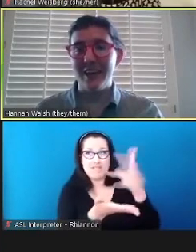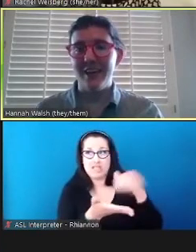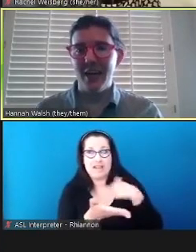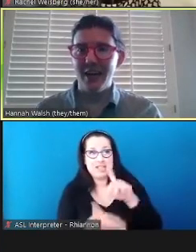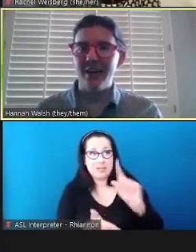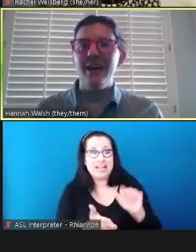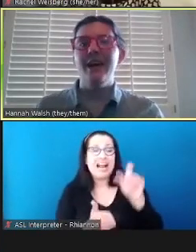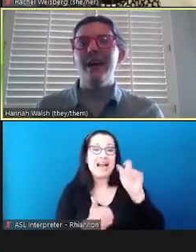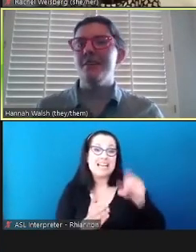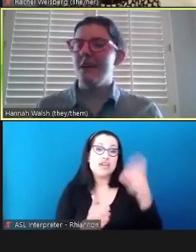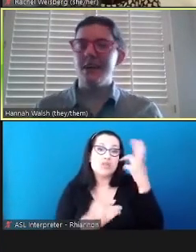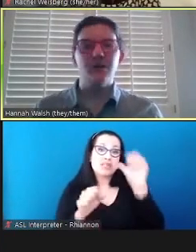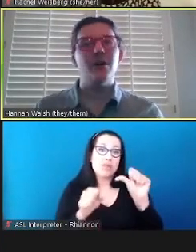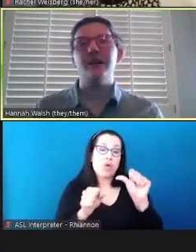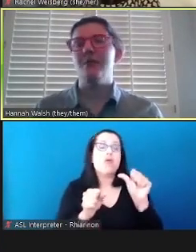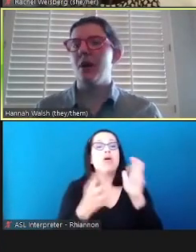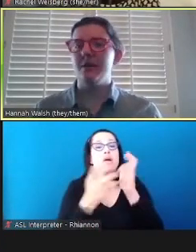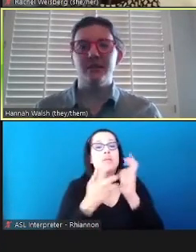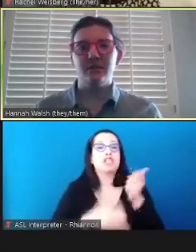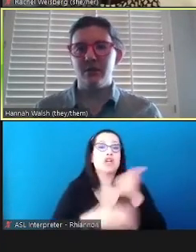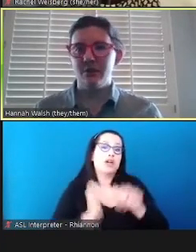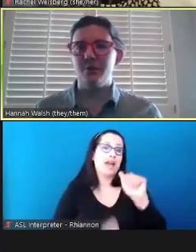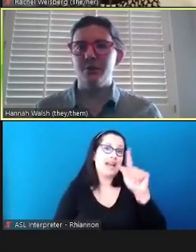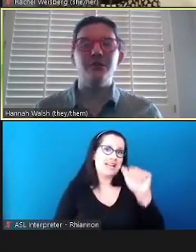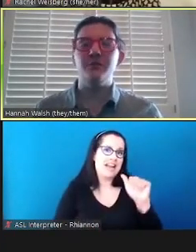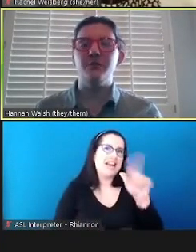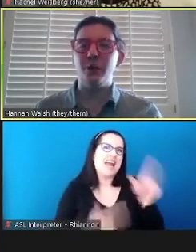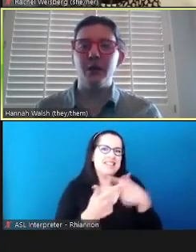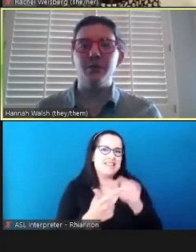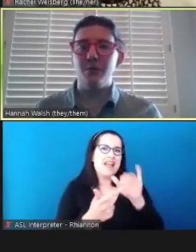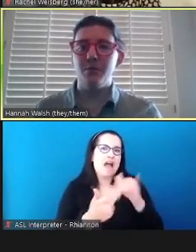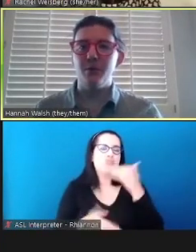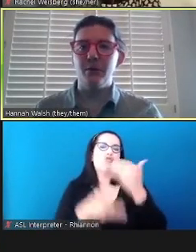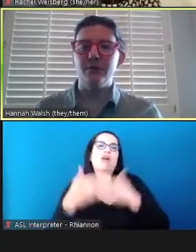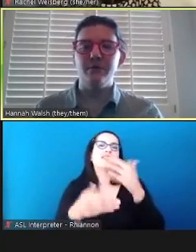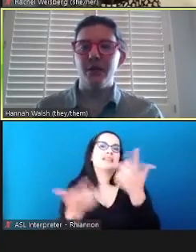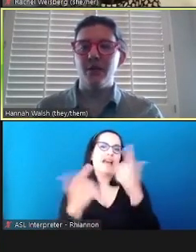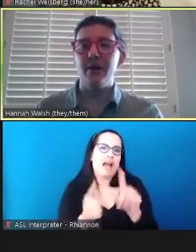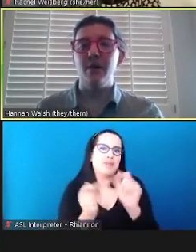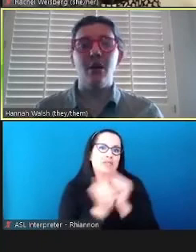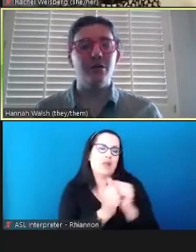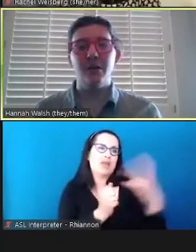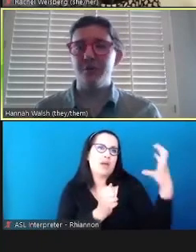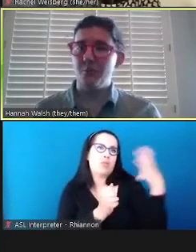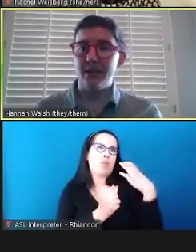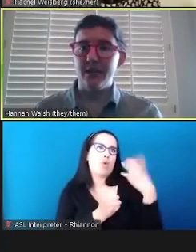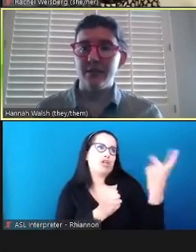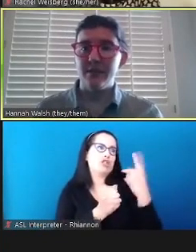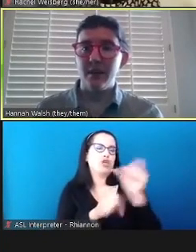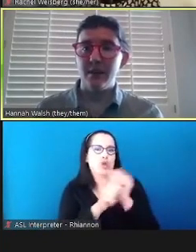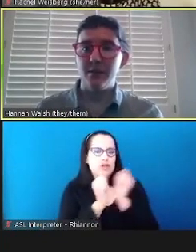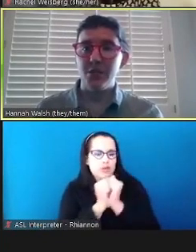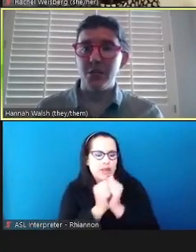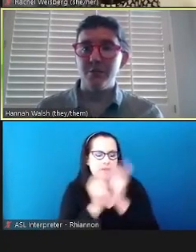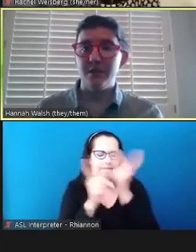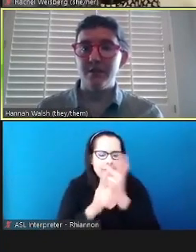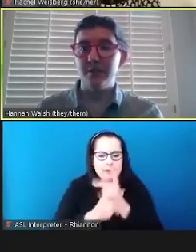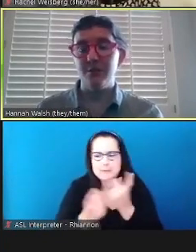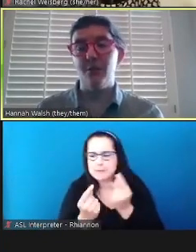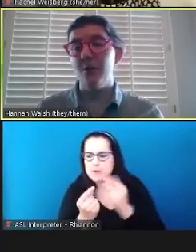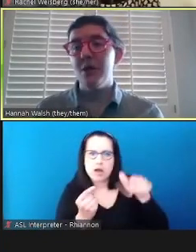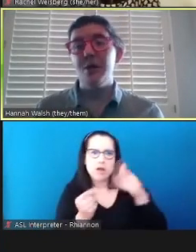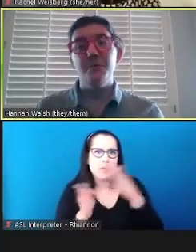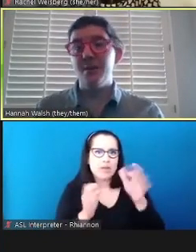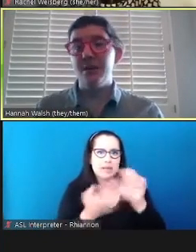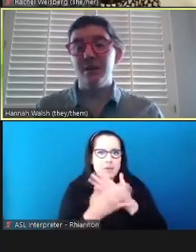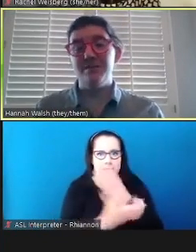the ADA. And then that interactive process starts, where she starts working with her employers to figure out, are there other ways she can be safe?